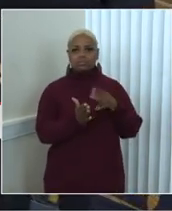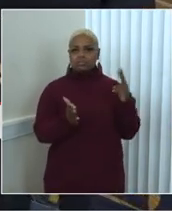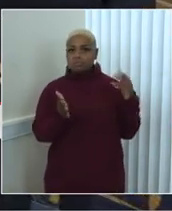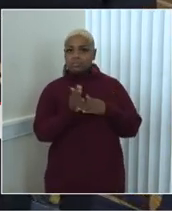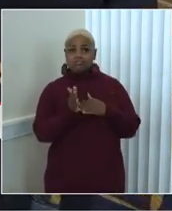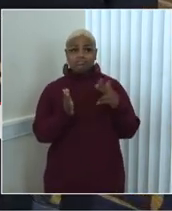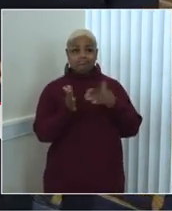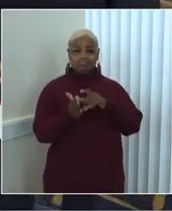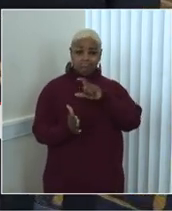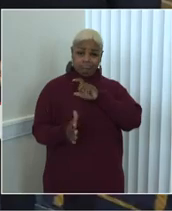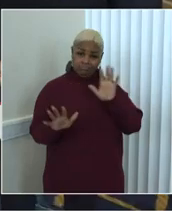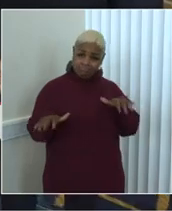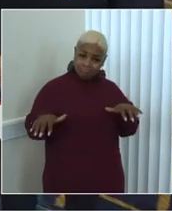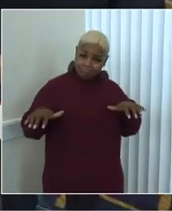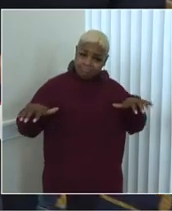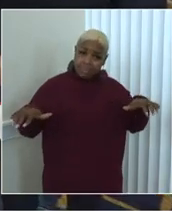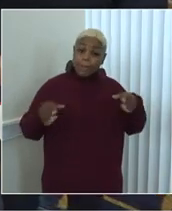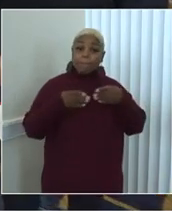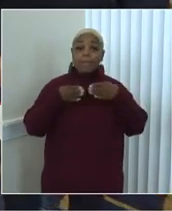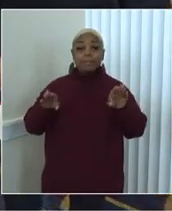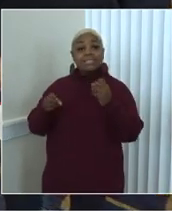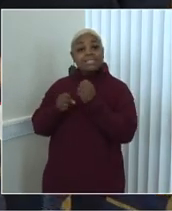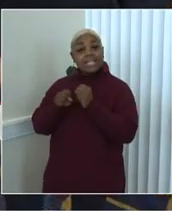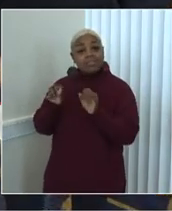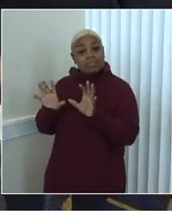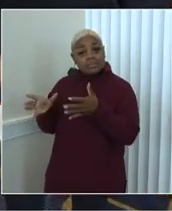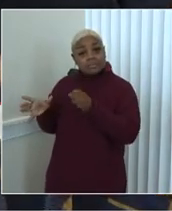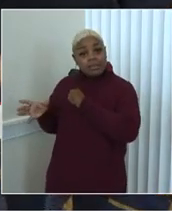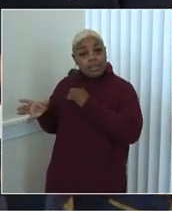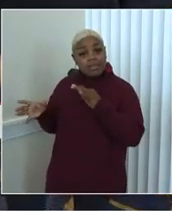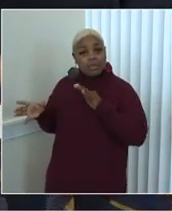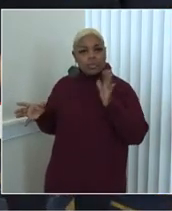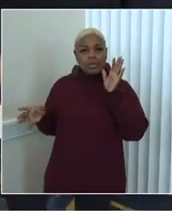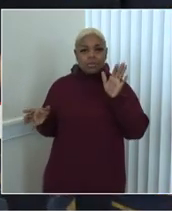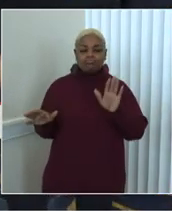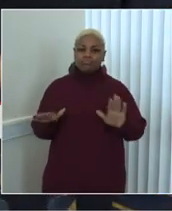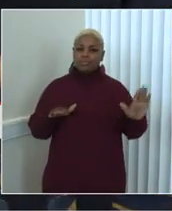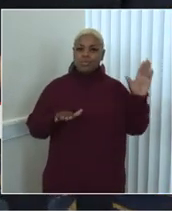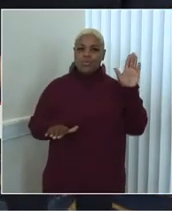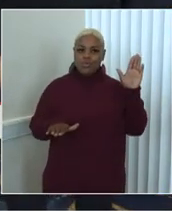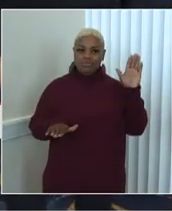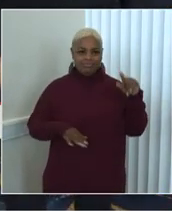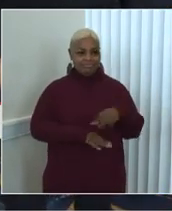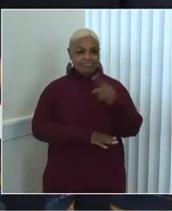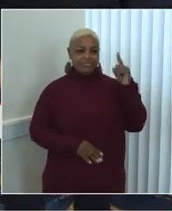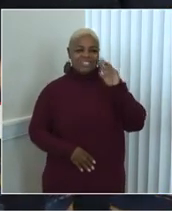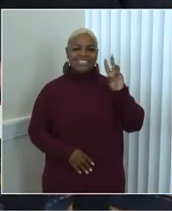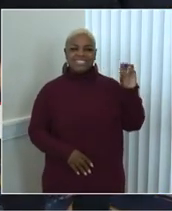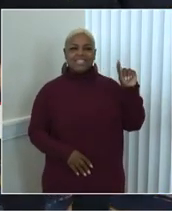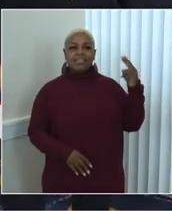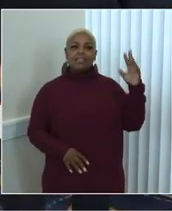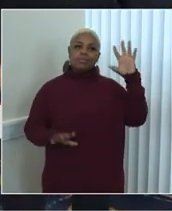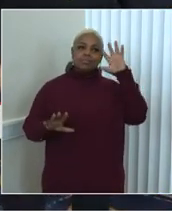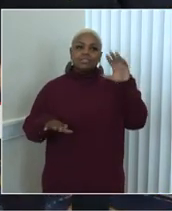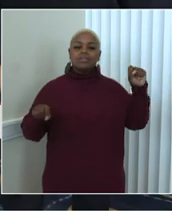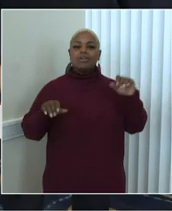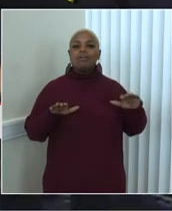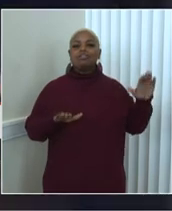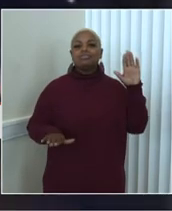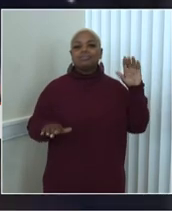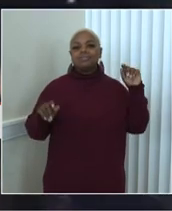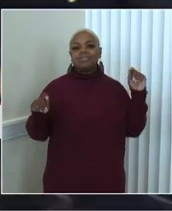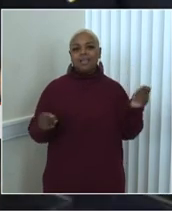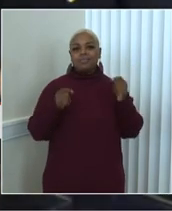public safety personnel from across the country will be sworn in for the 60th inauguration ceremonies. I cannot thank these partners enough